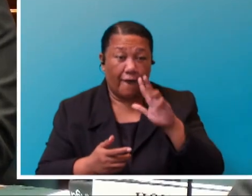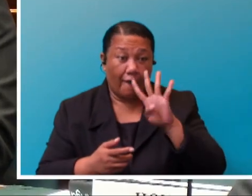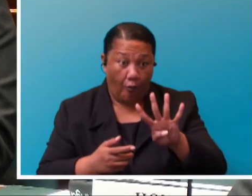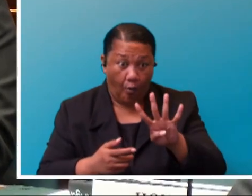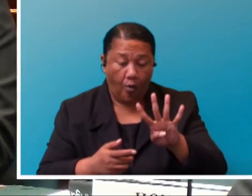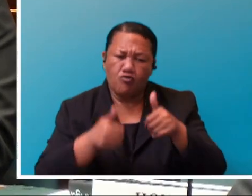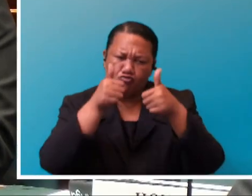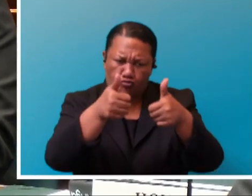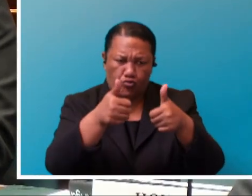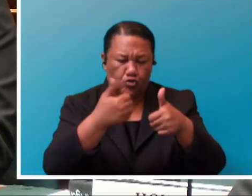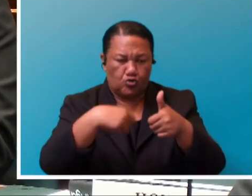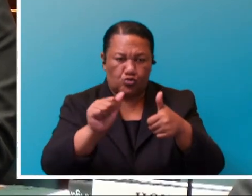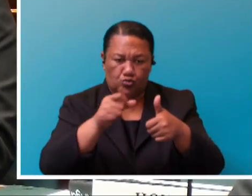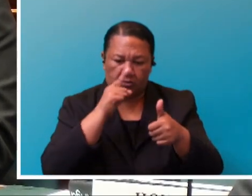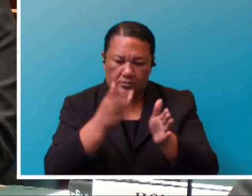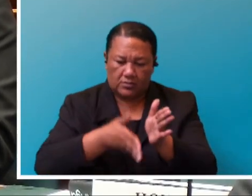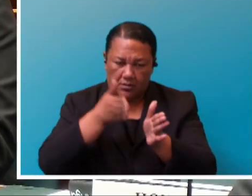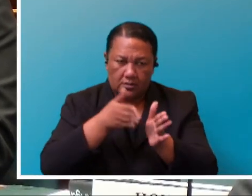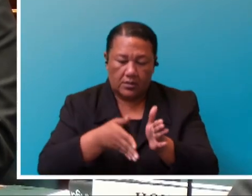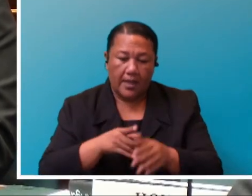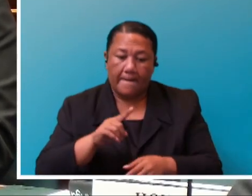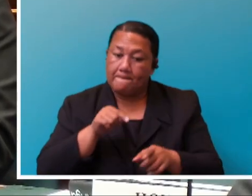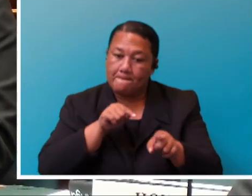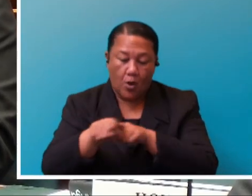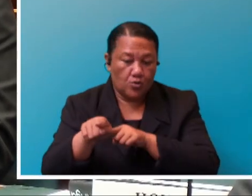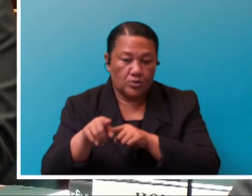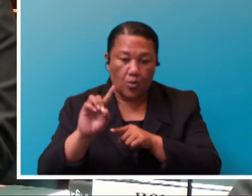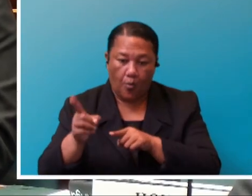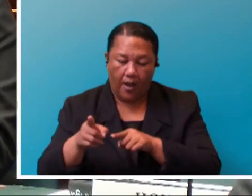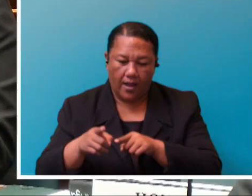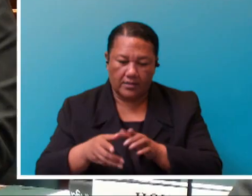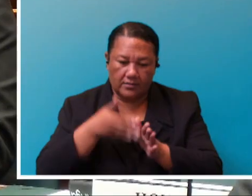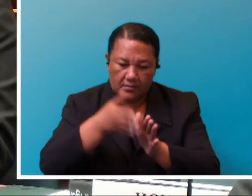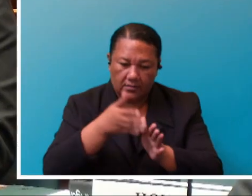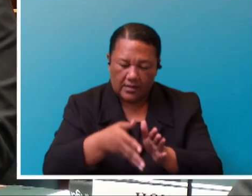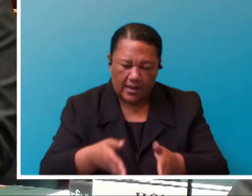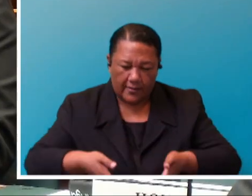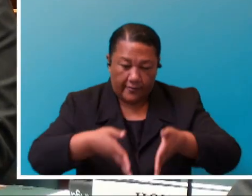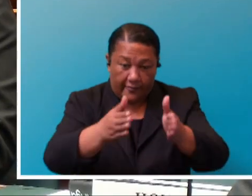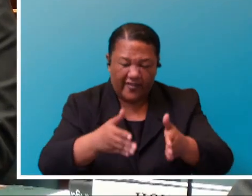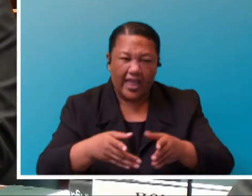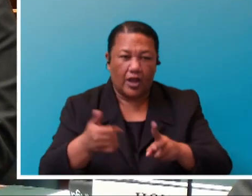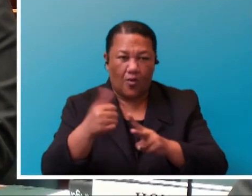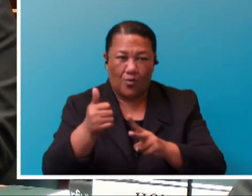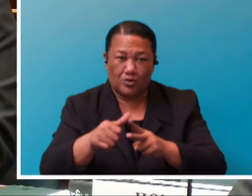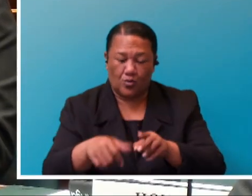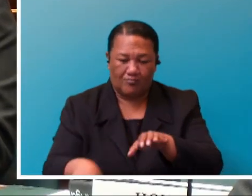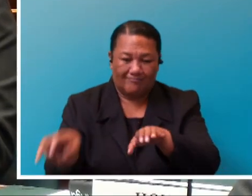use. The majority of locomotives, the rail carts, are either obsolete or